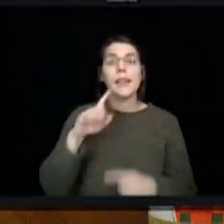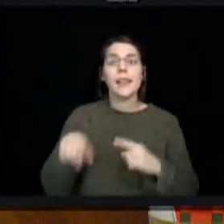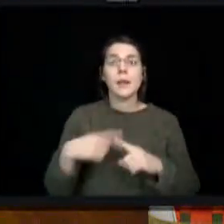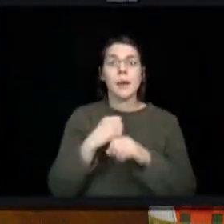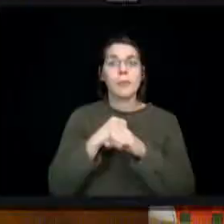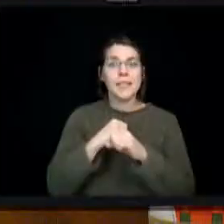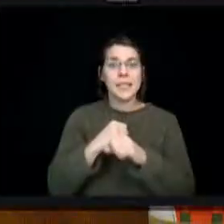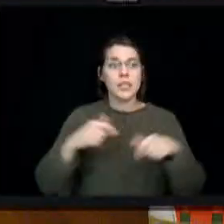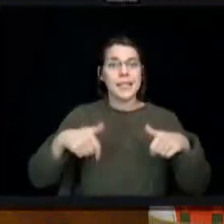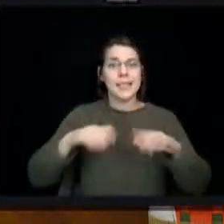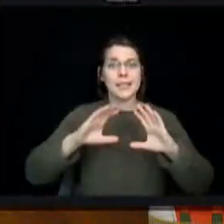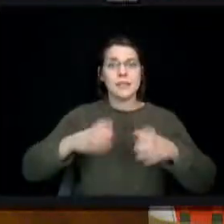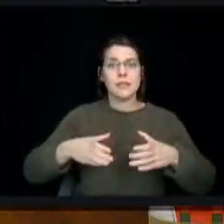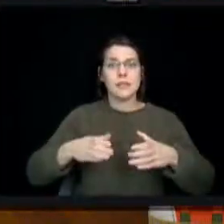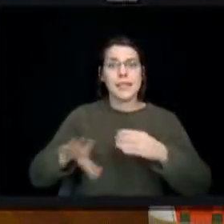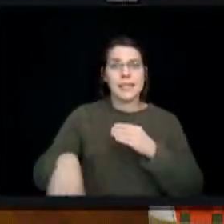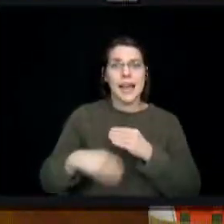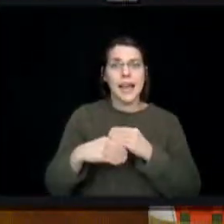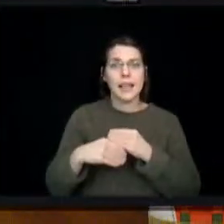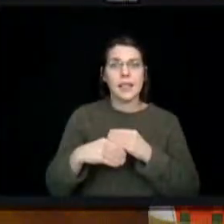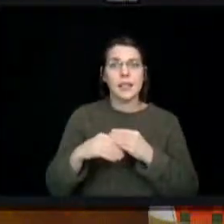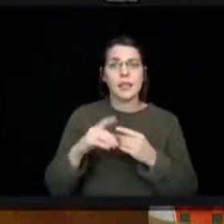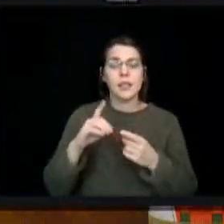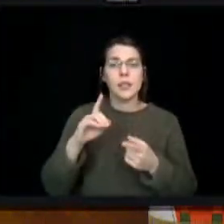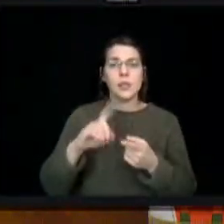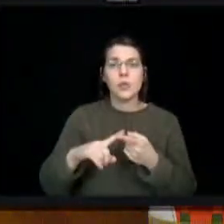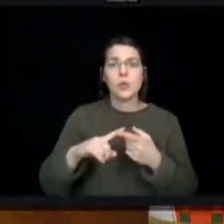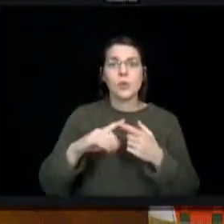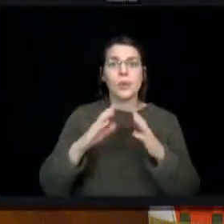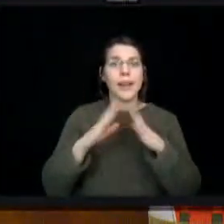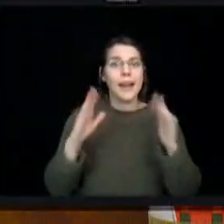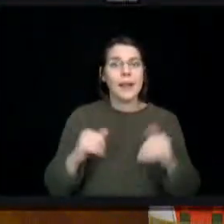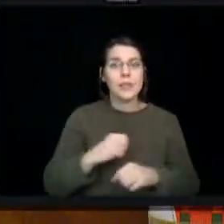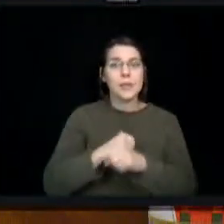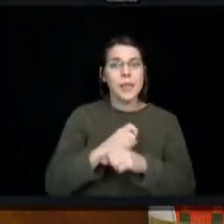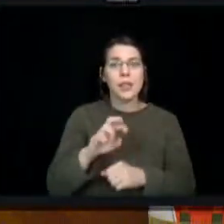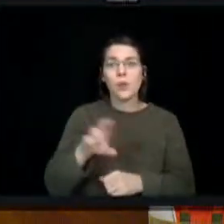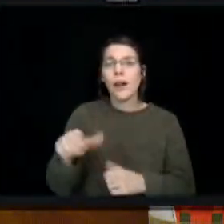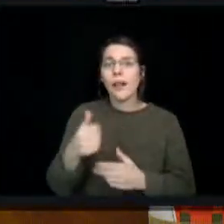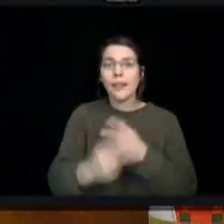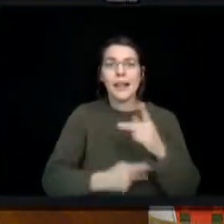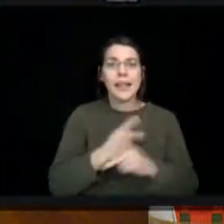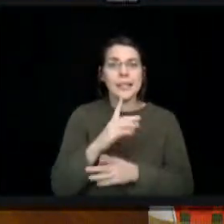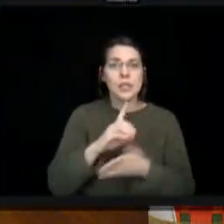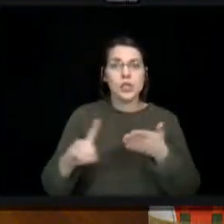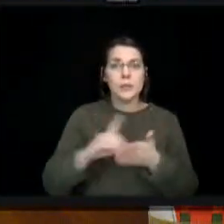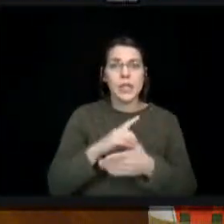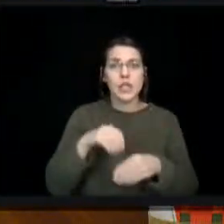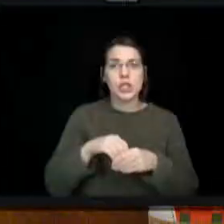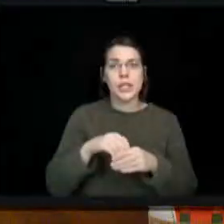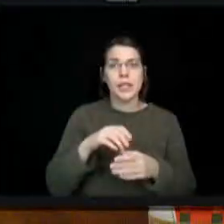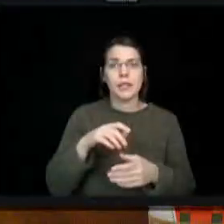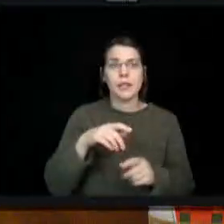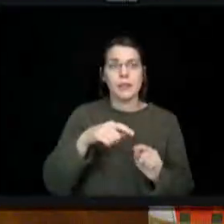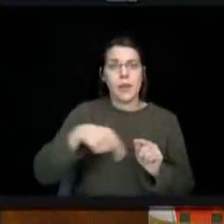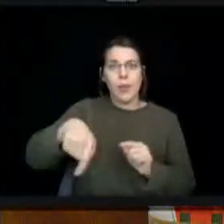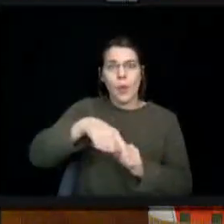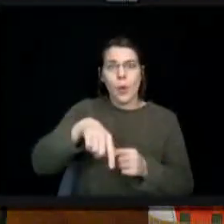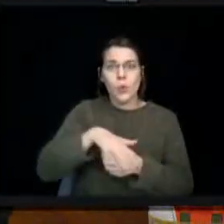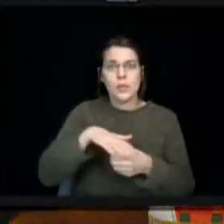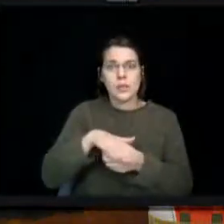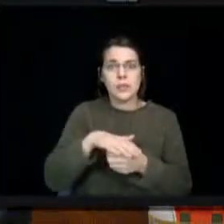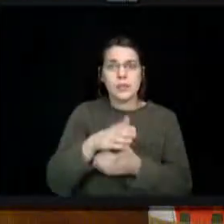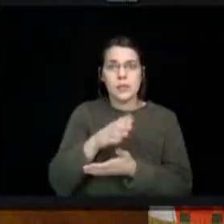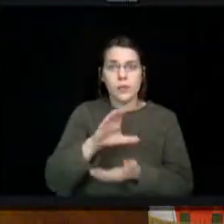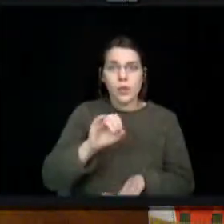body has added to housing protection or other types of, discrimination within those sections of code. I wish they think